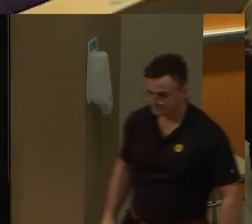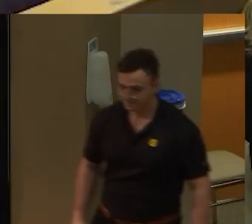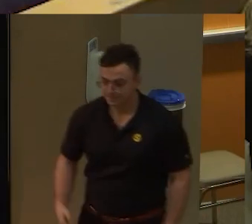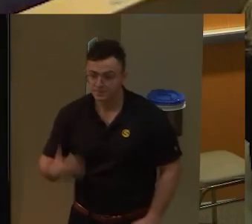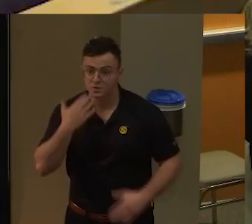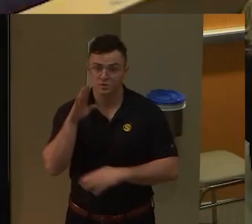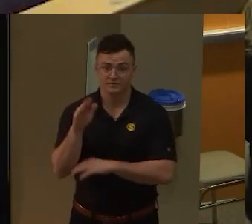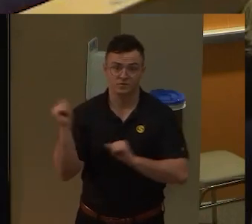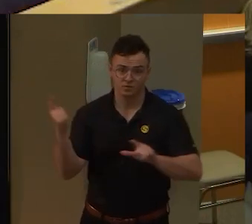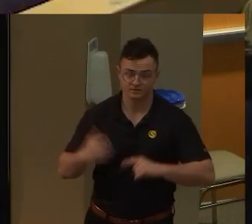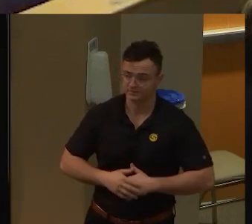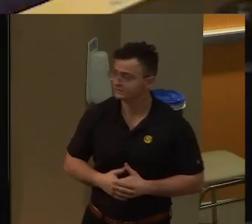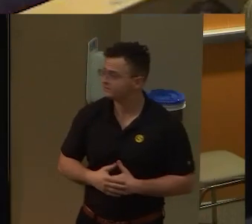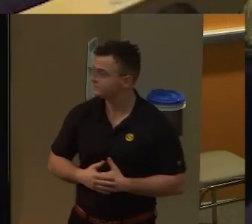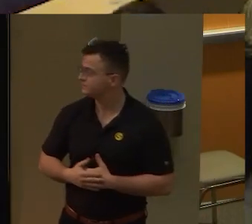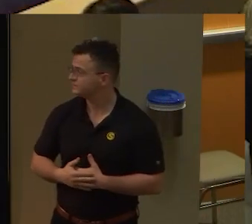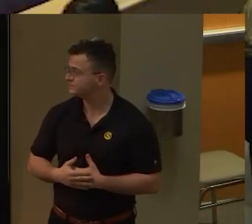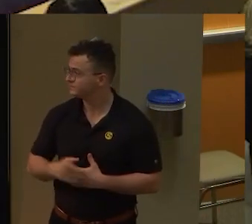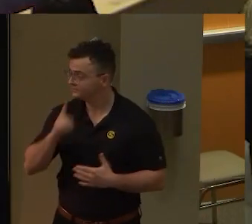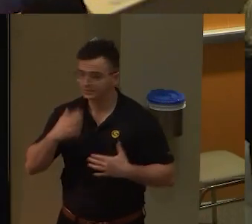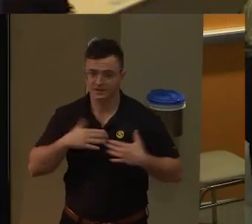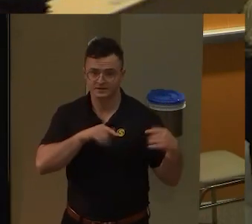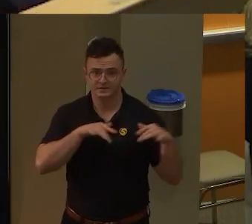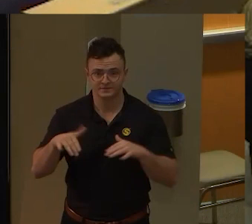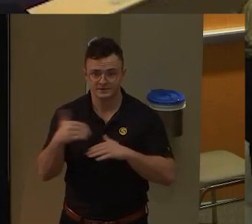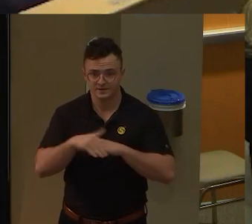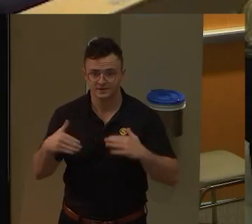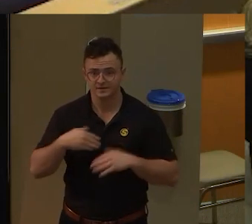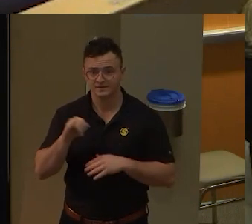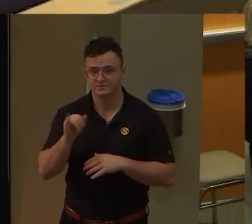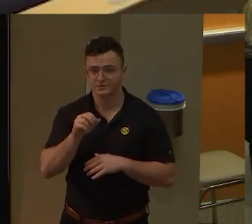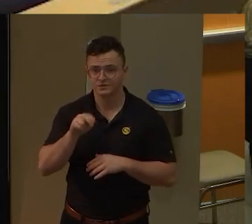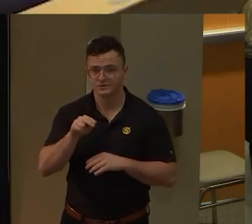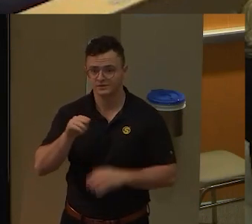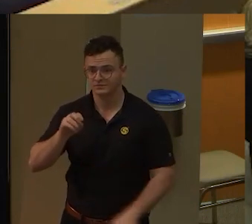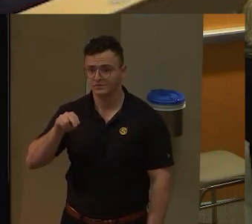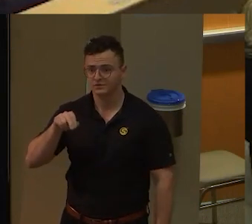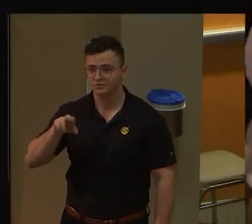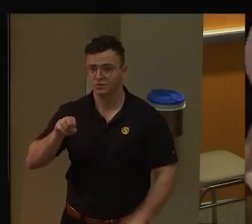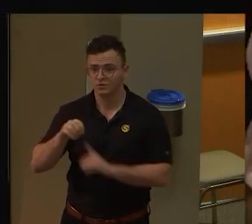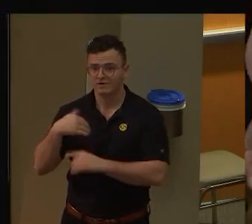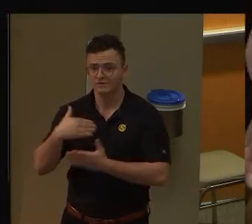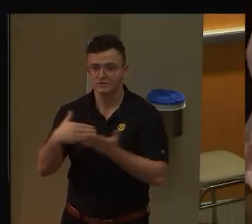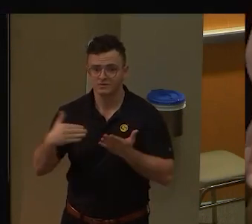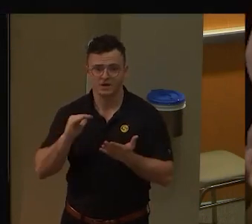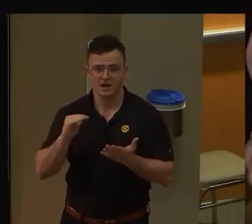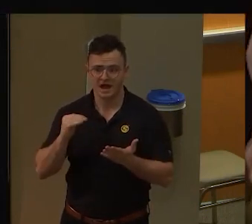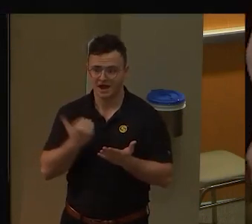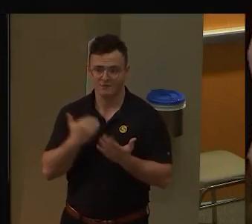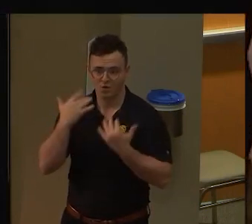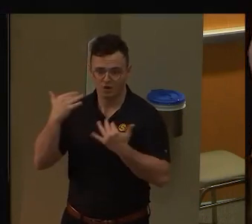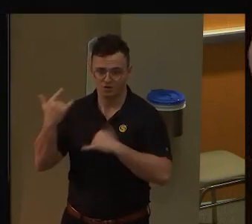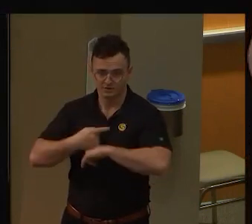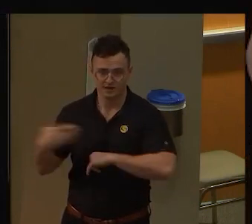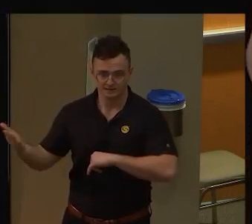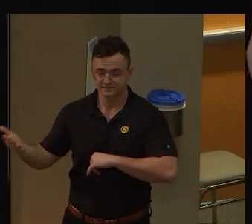Good afternoon, everyone. And we are glad to be here tonight. I am Jasen Monroe, and we do have a portion of the choir,